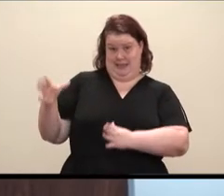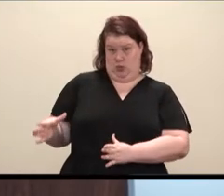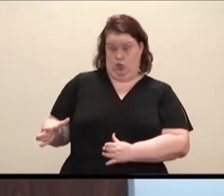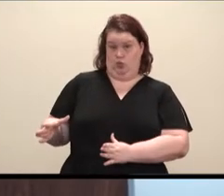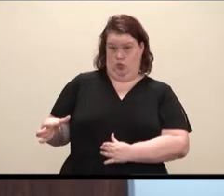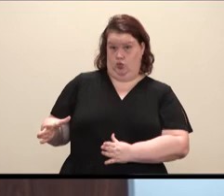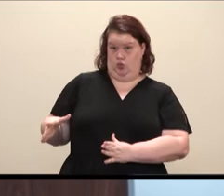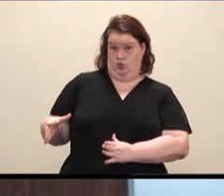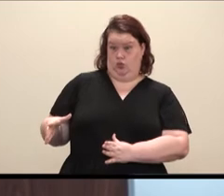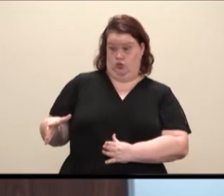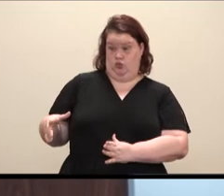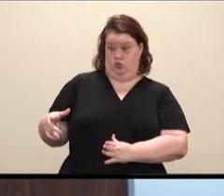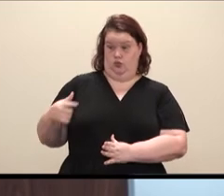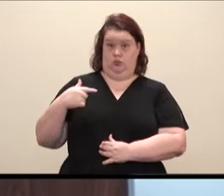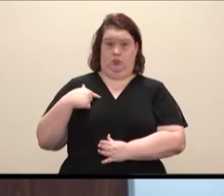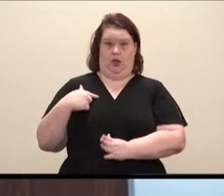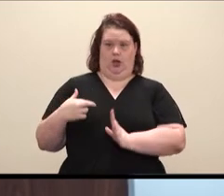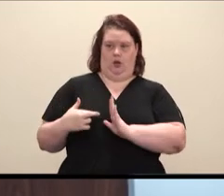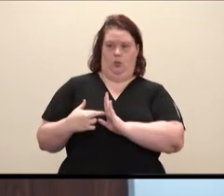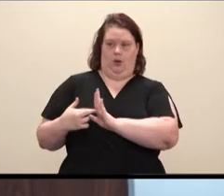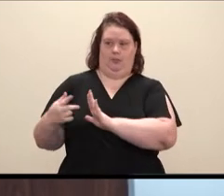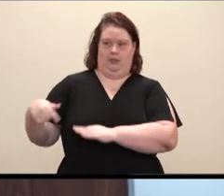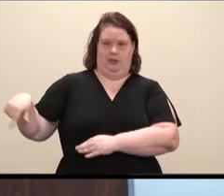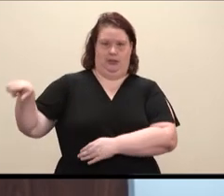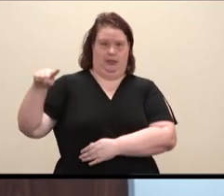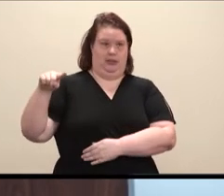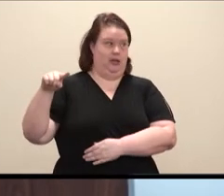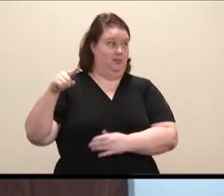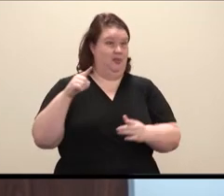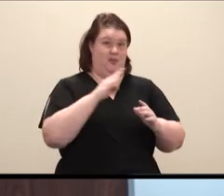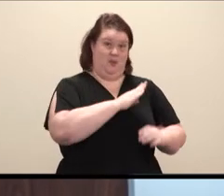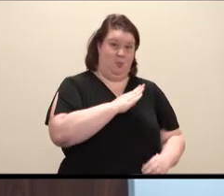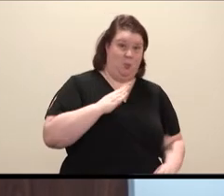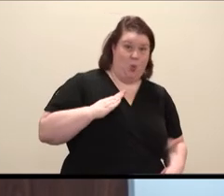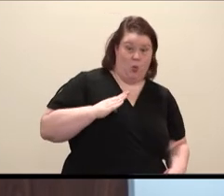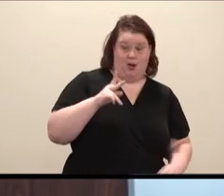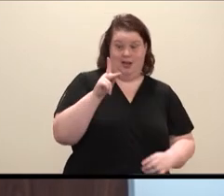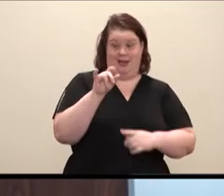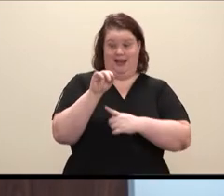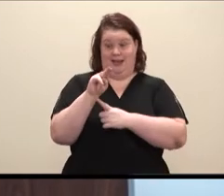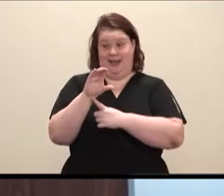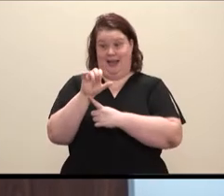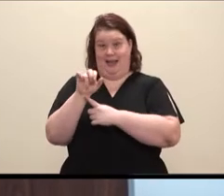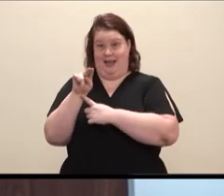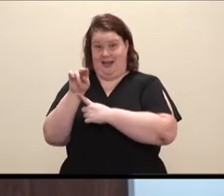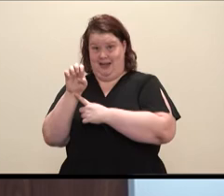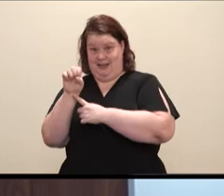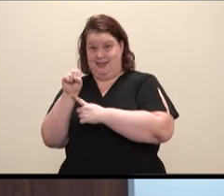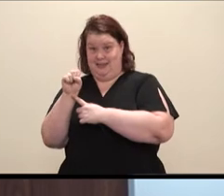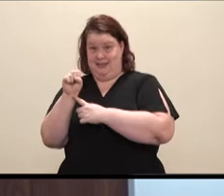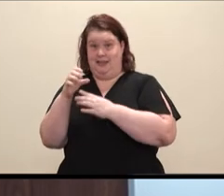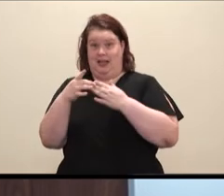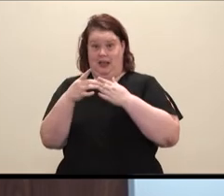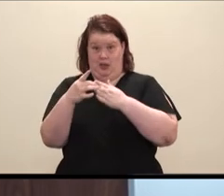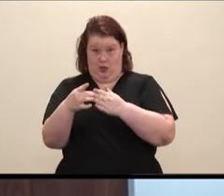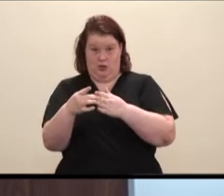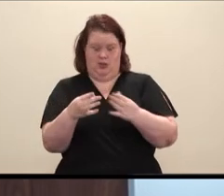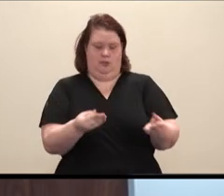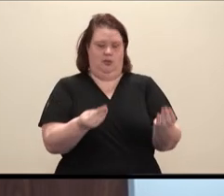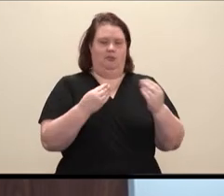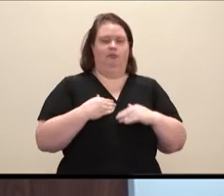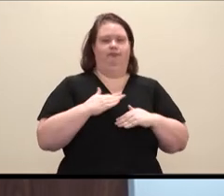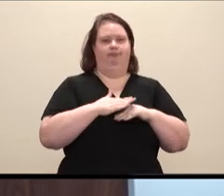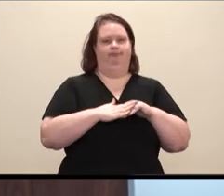I represent, this board and under Dr. King Cannon's leadership have really experienced some comfort during this COVID